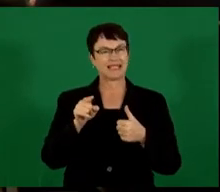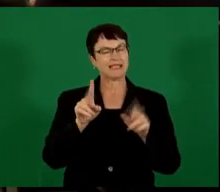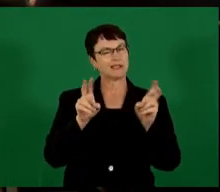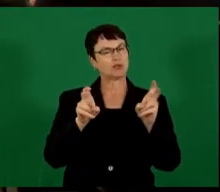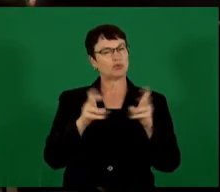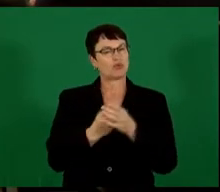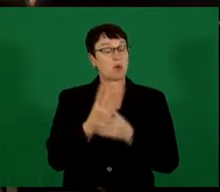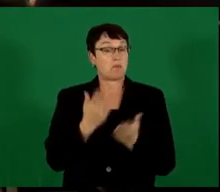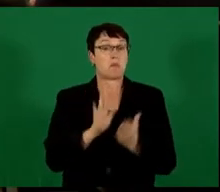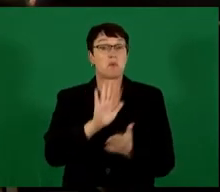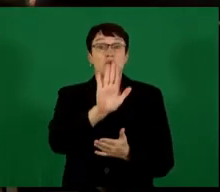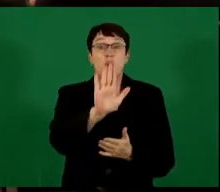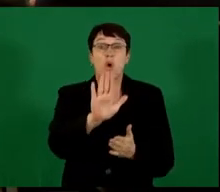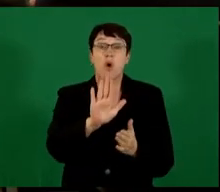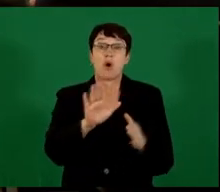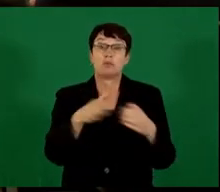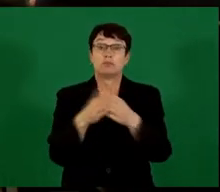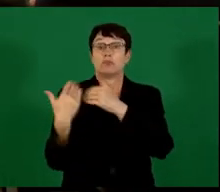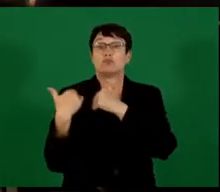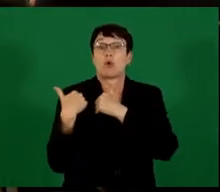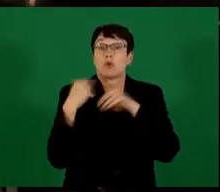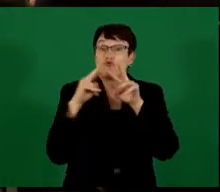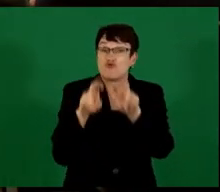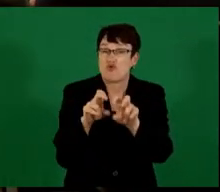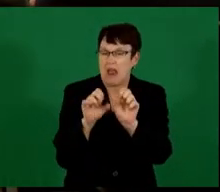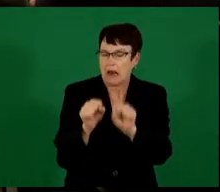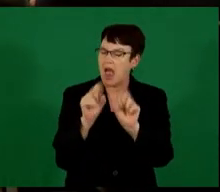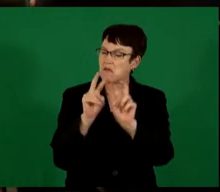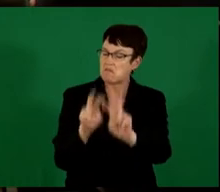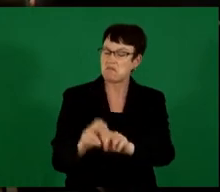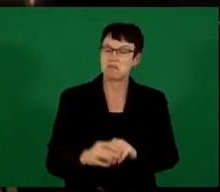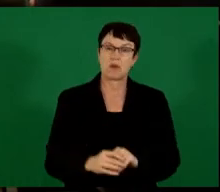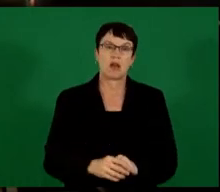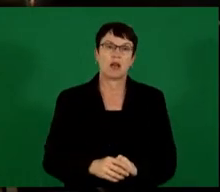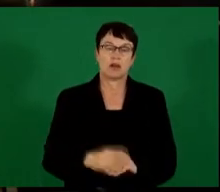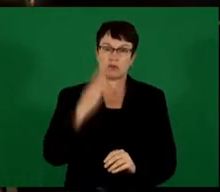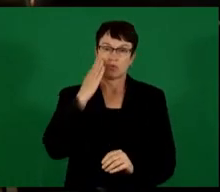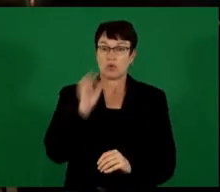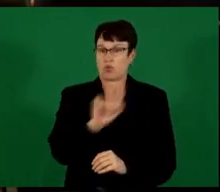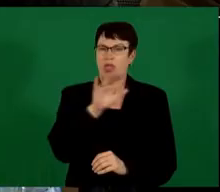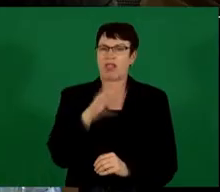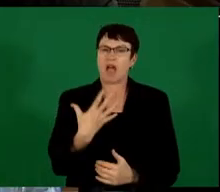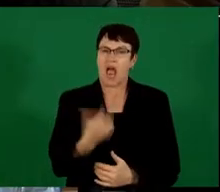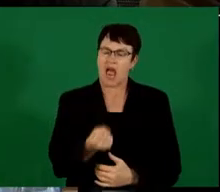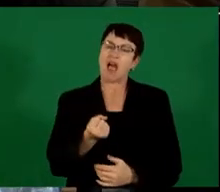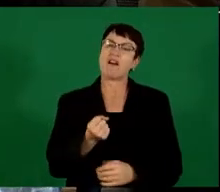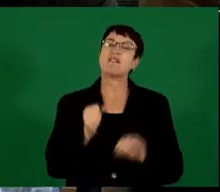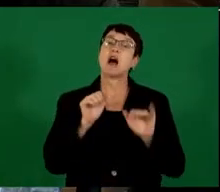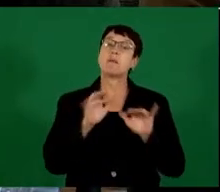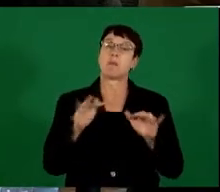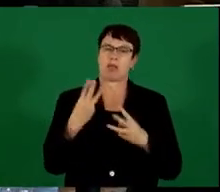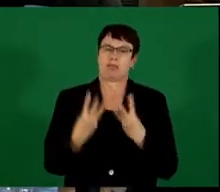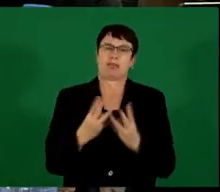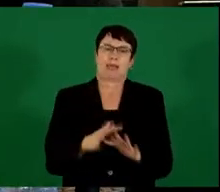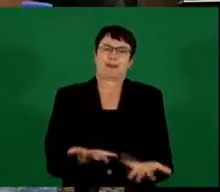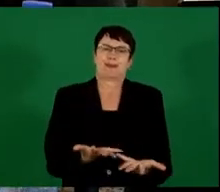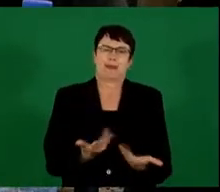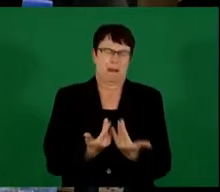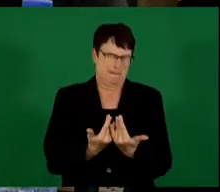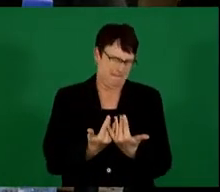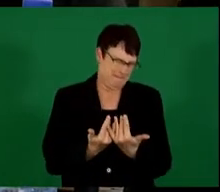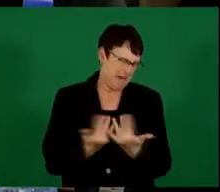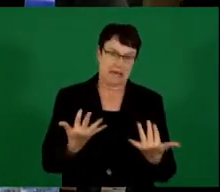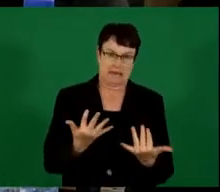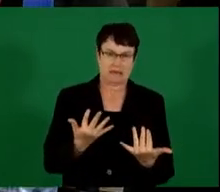department. In order to make a meaningful dent in South Africa's unemployment, at what level, you know, of